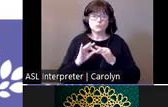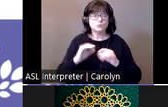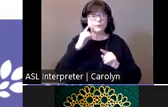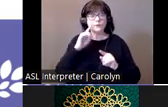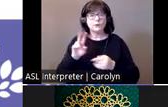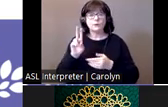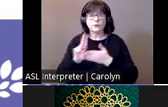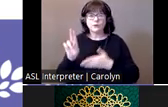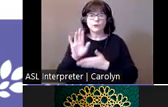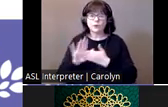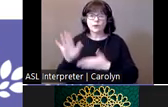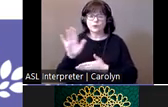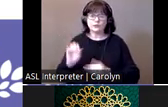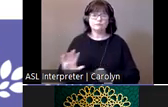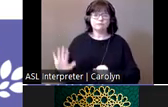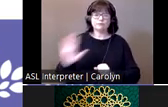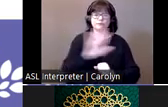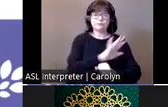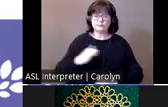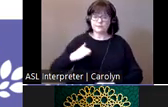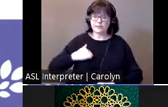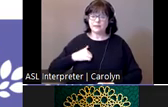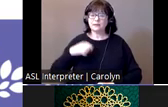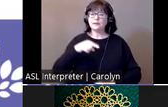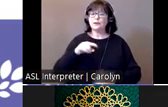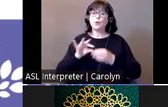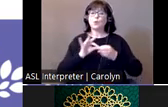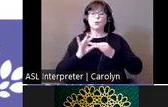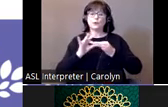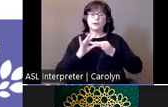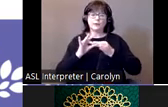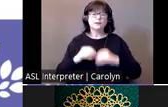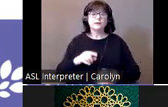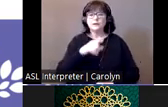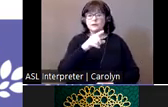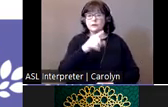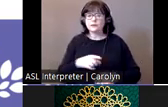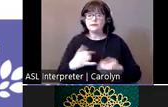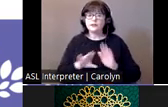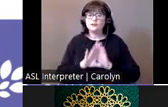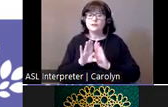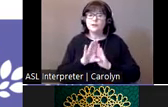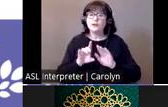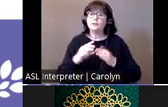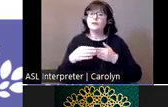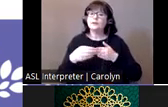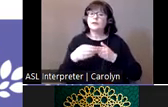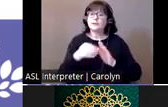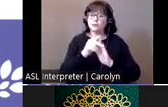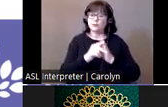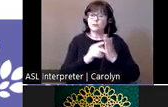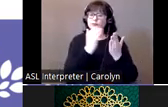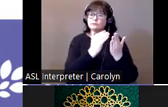Canada. And so to their credit, they have endeavored to create some guiding principles in consultation with the post-secondary